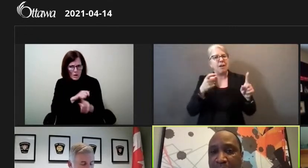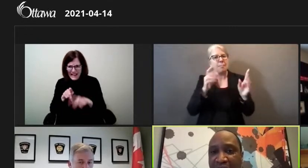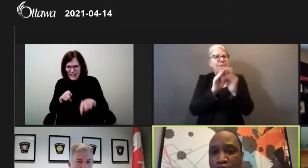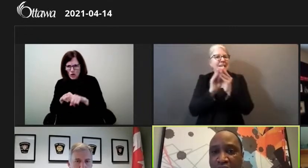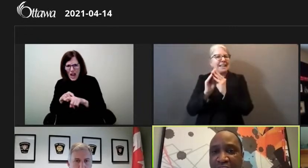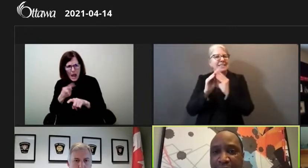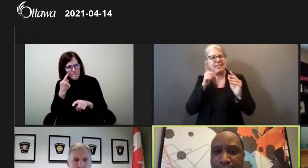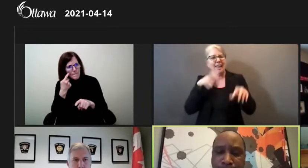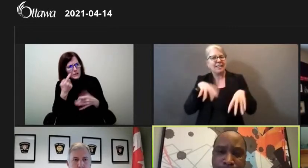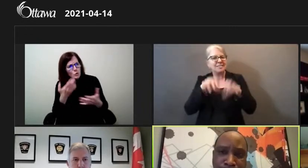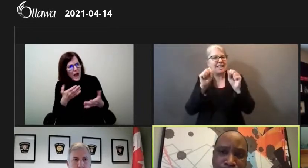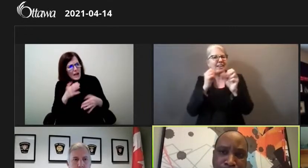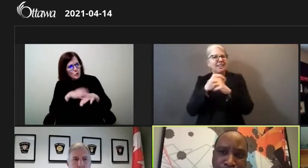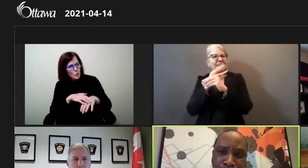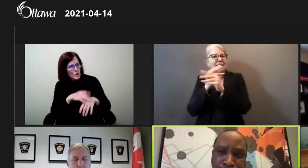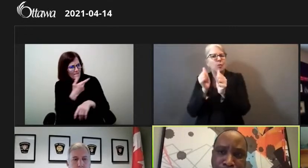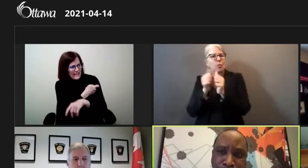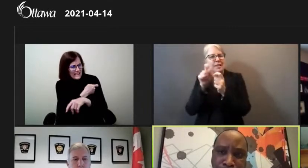undertaken?